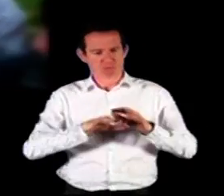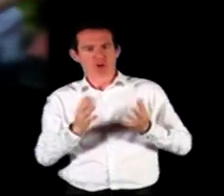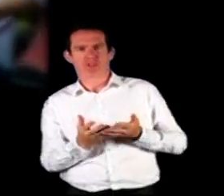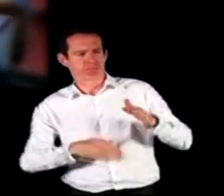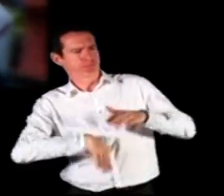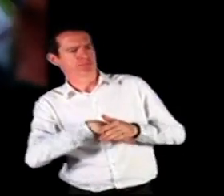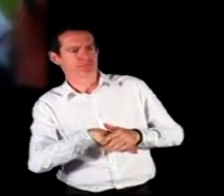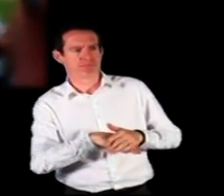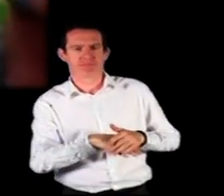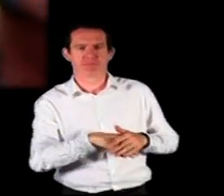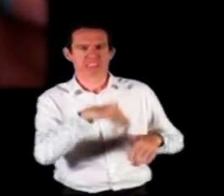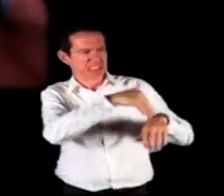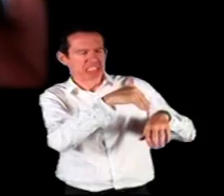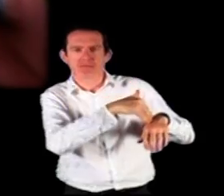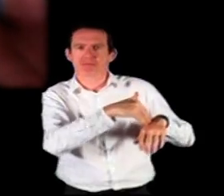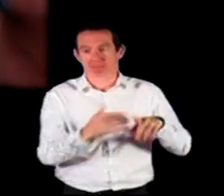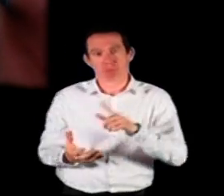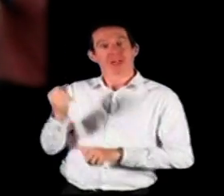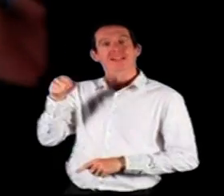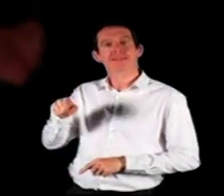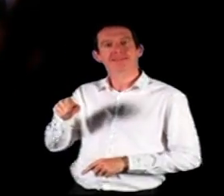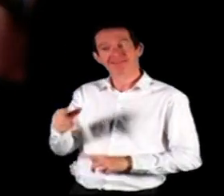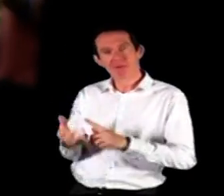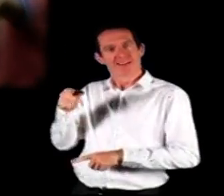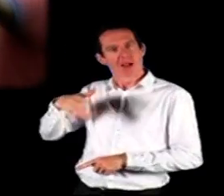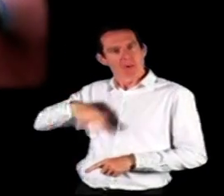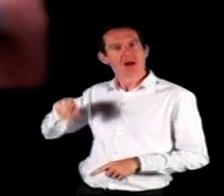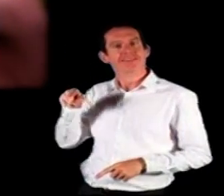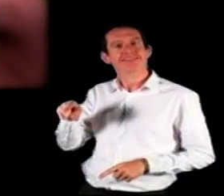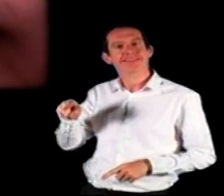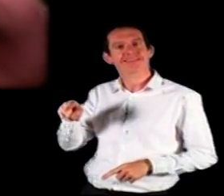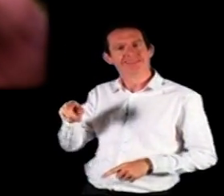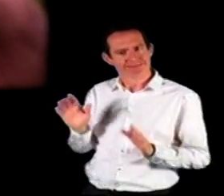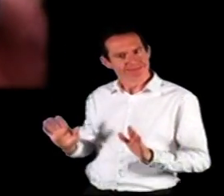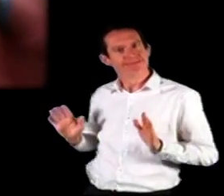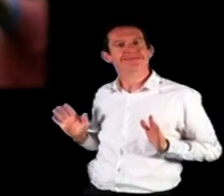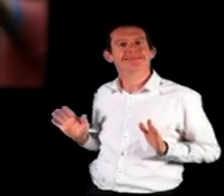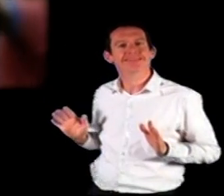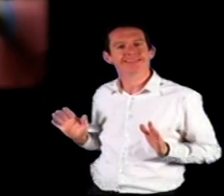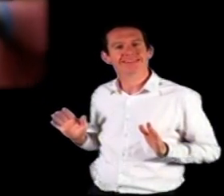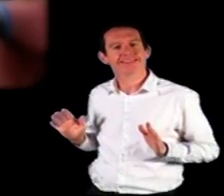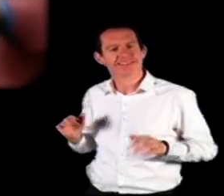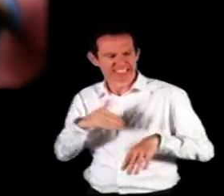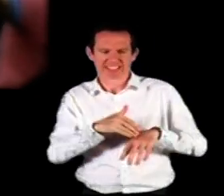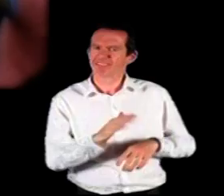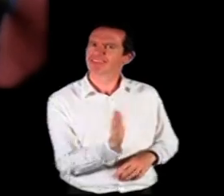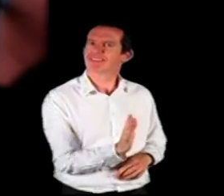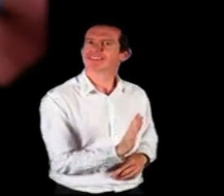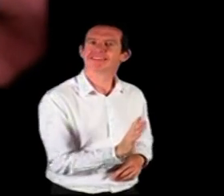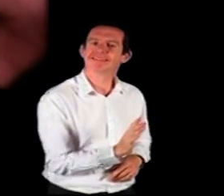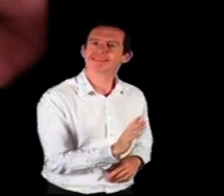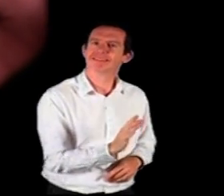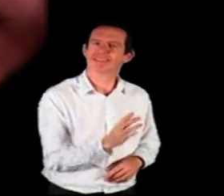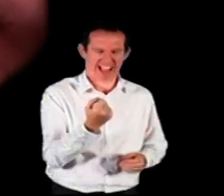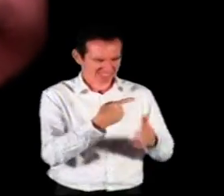The world contains sinners and winners. That's all I want to be. A winner. Let me do that. Don't be